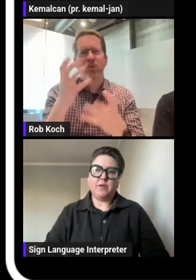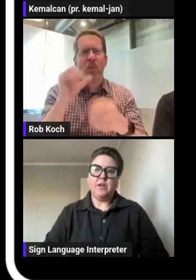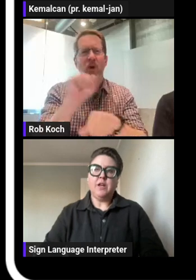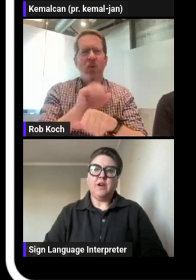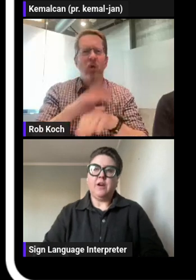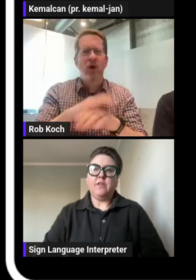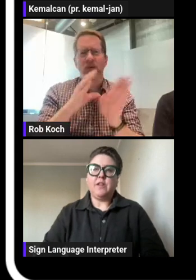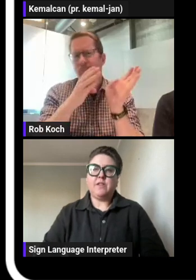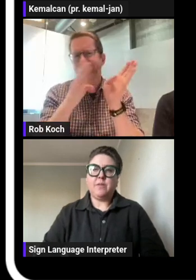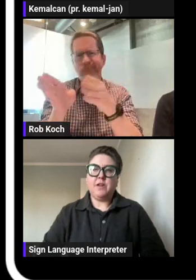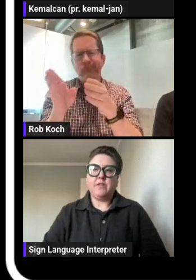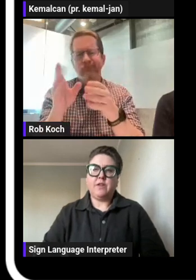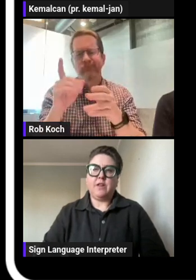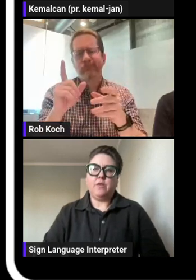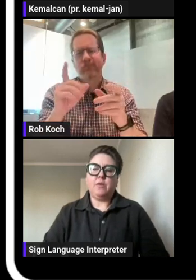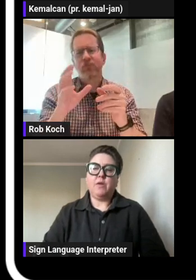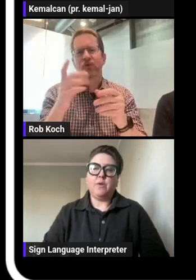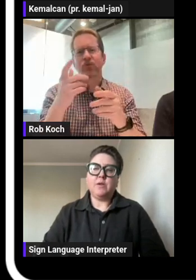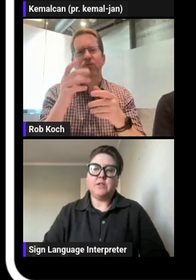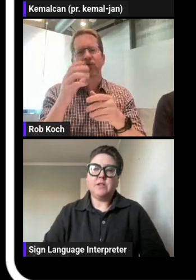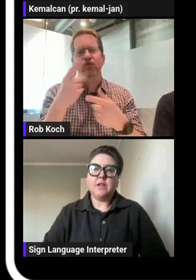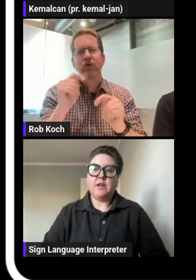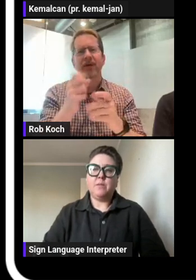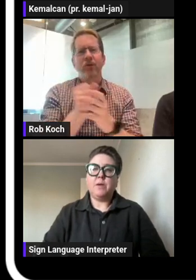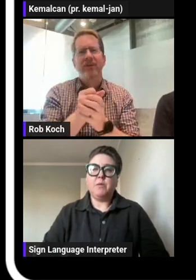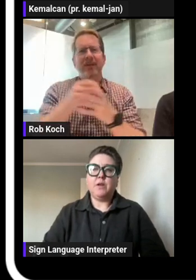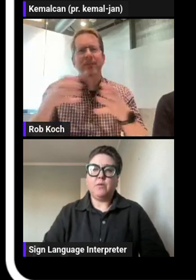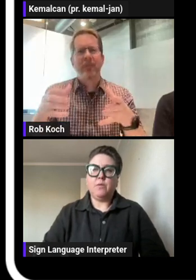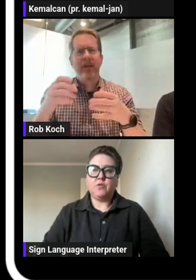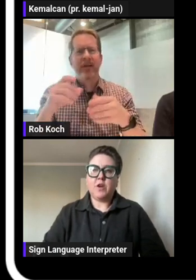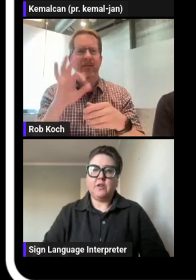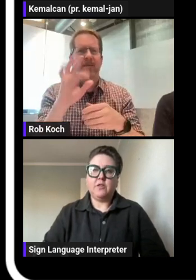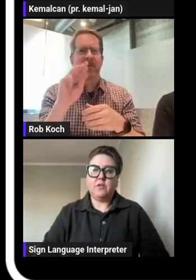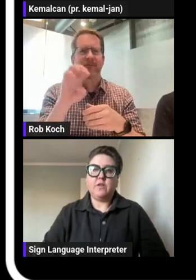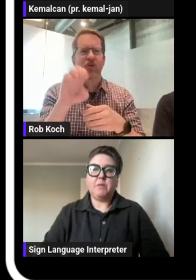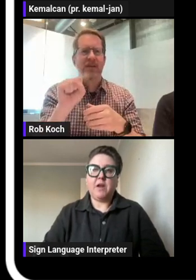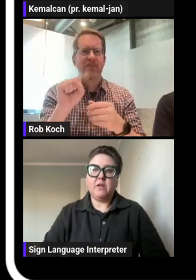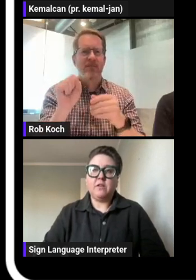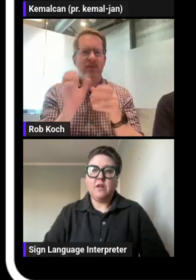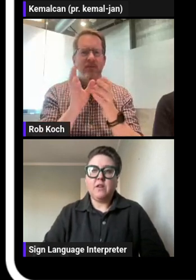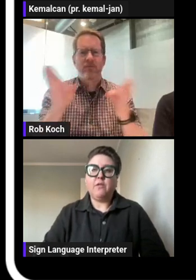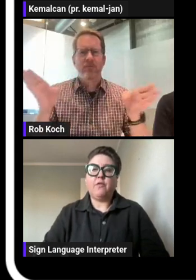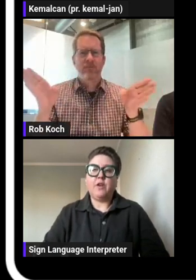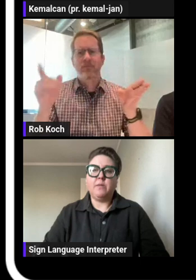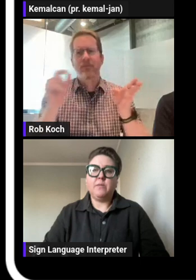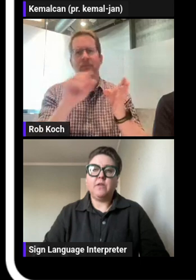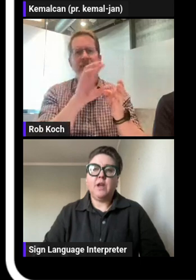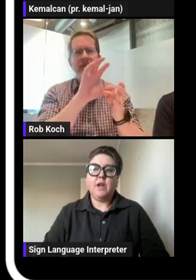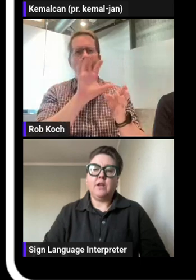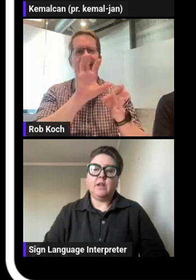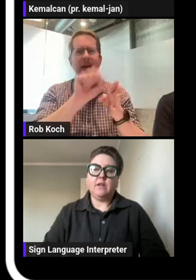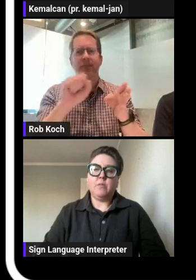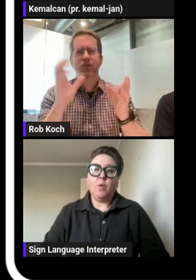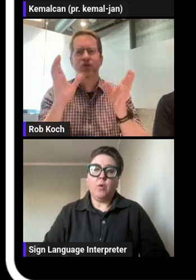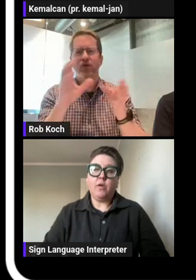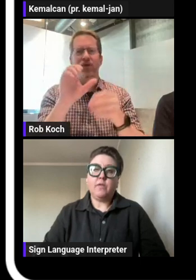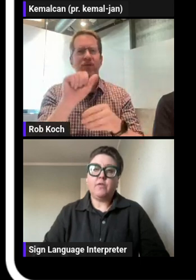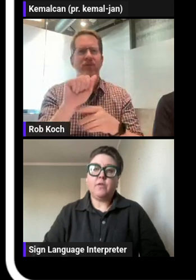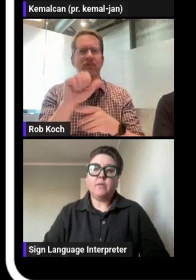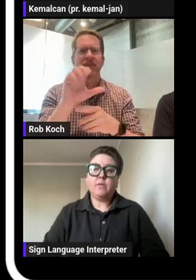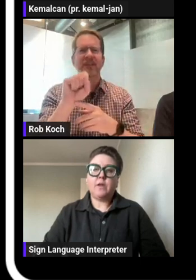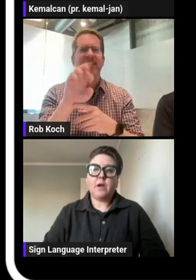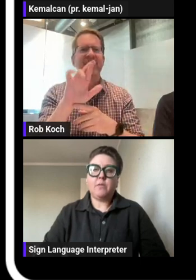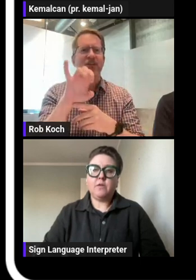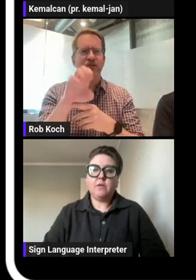we talked about, that's something else that I think we want to focus on, and maybe we can try to expand the frames and get more